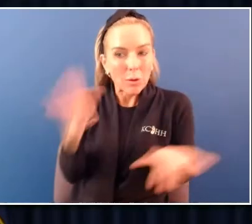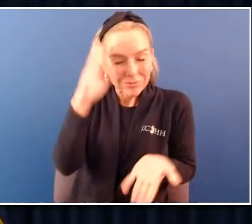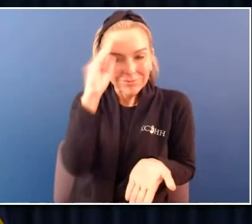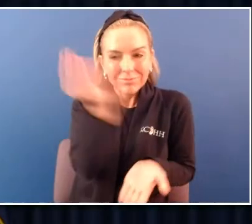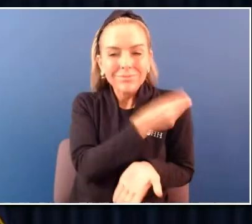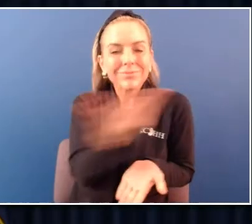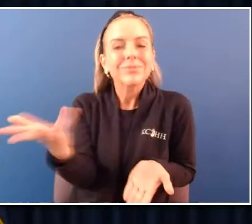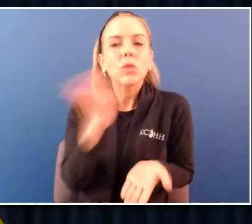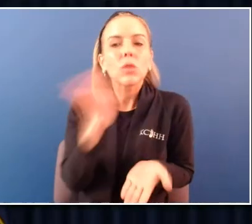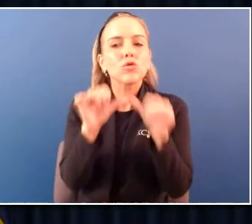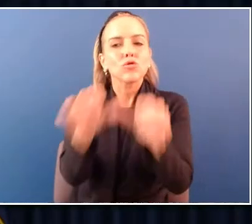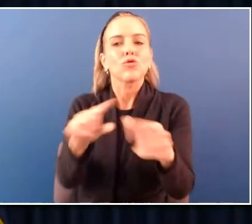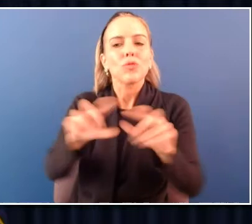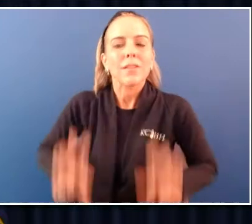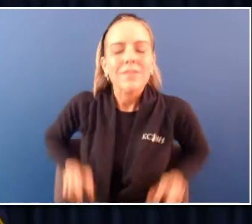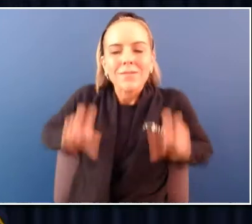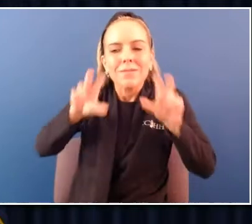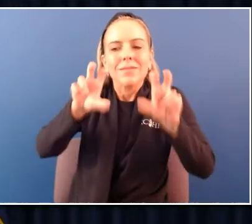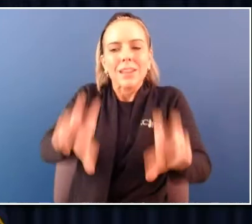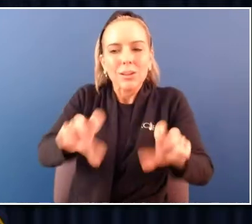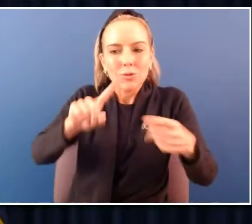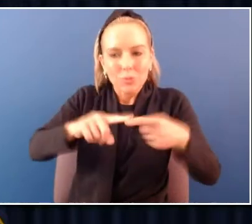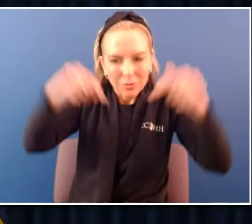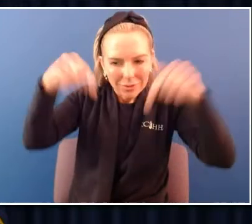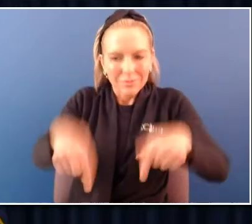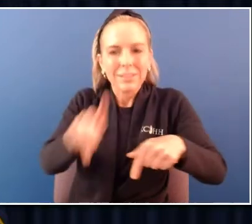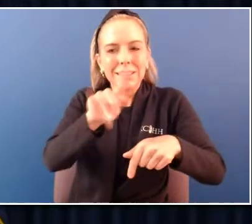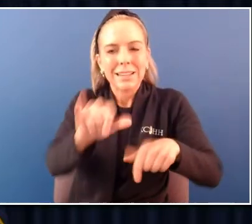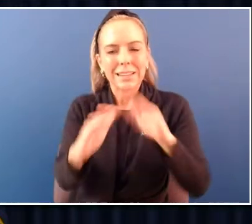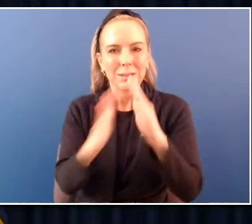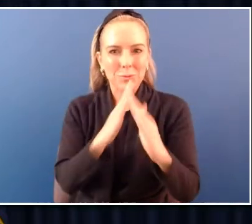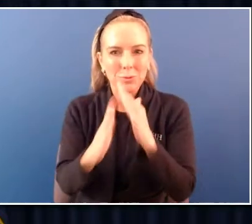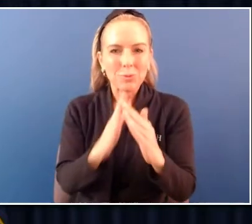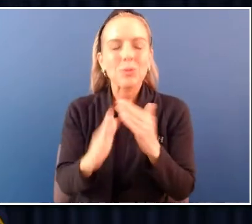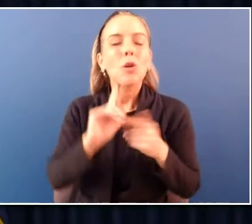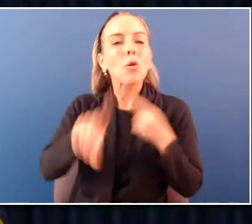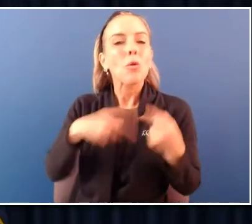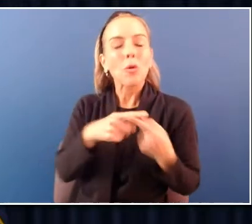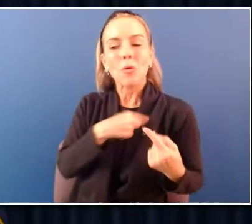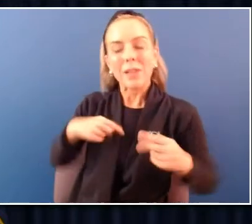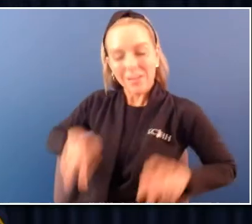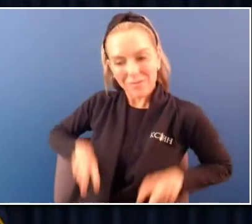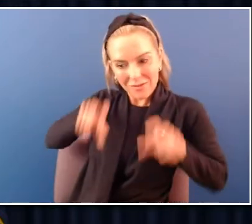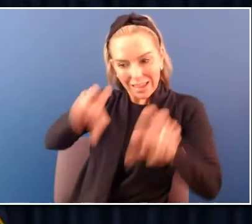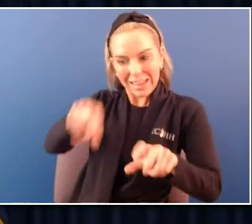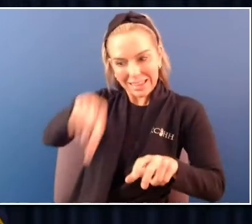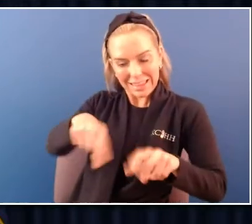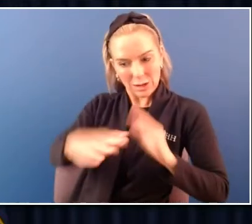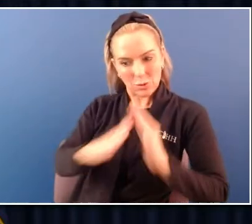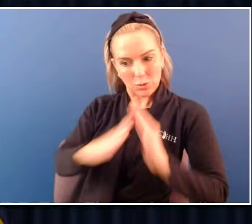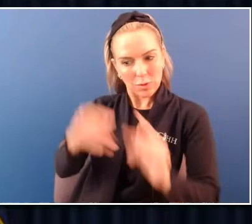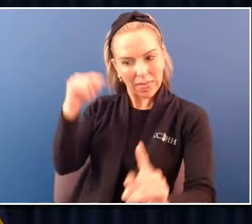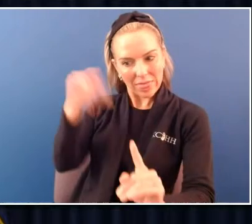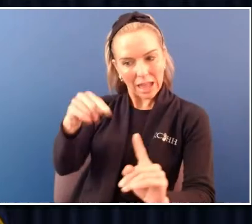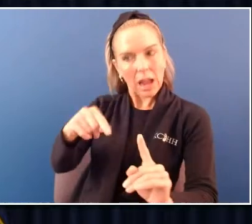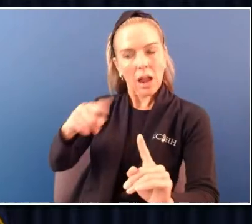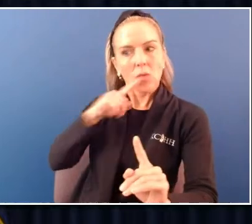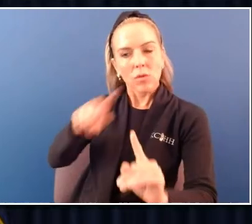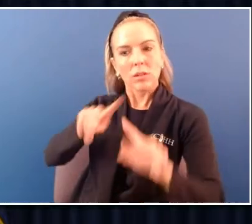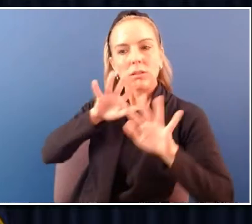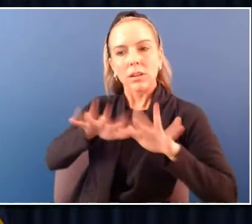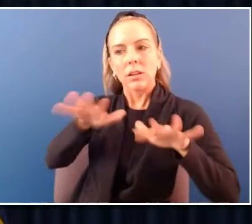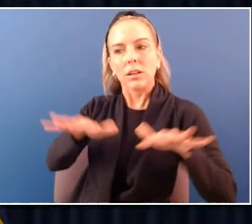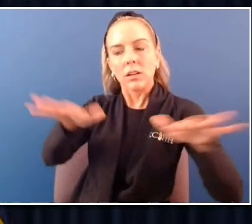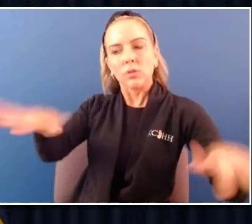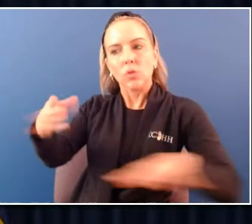to invest in our Kentucky communities. When we invest in our communities, that investment helps to improve the lives of our families, and